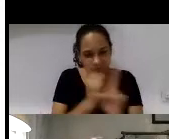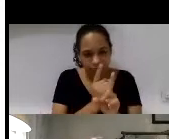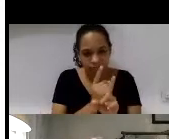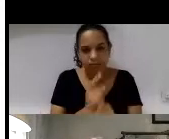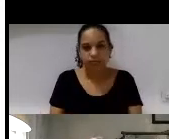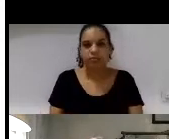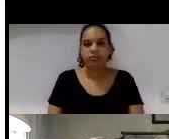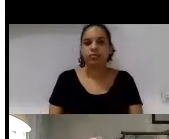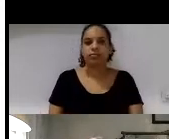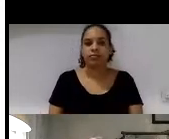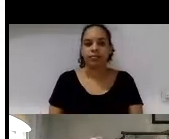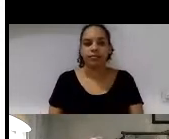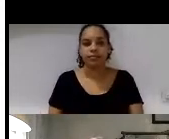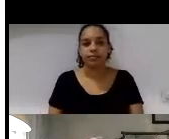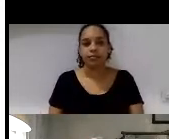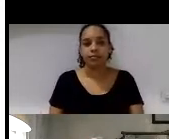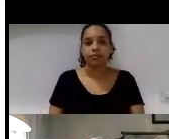view on the whole.